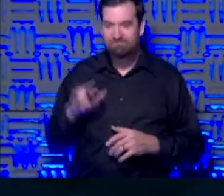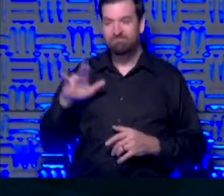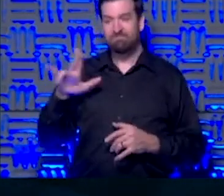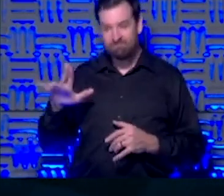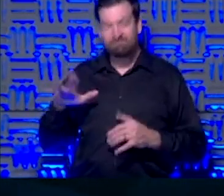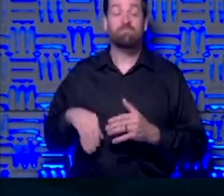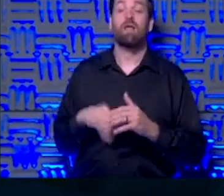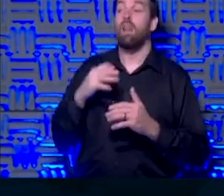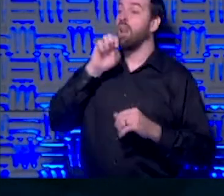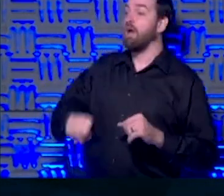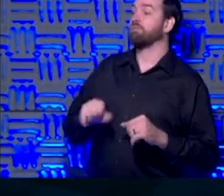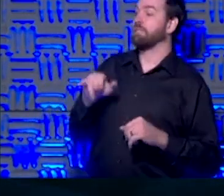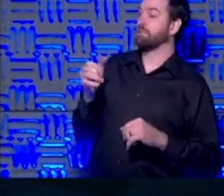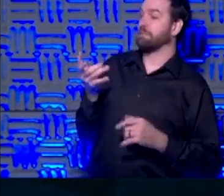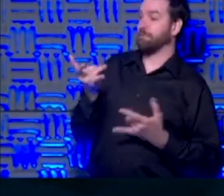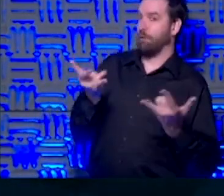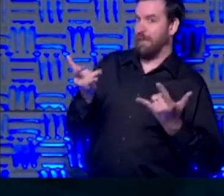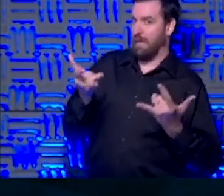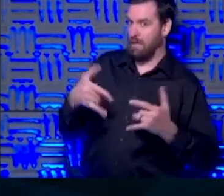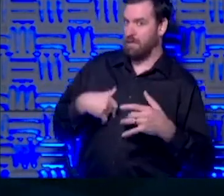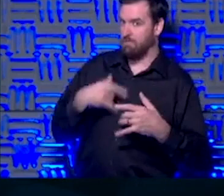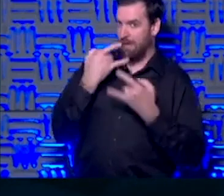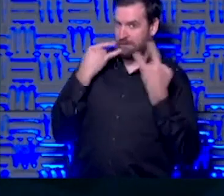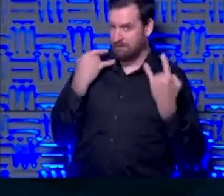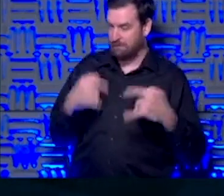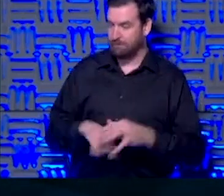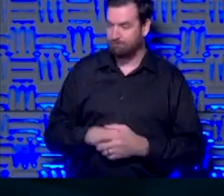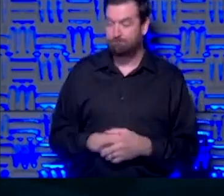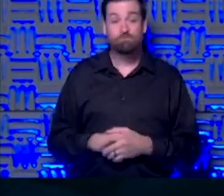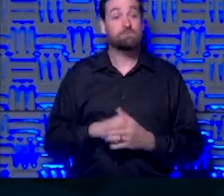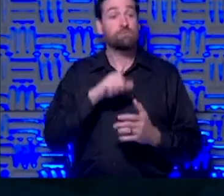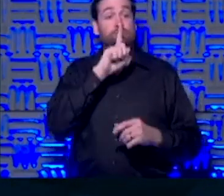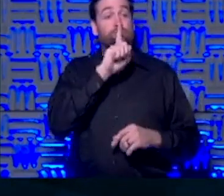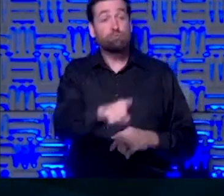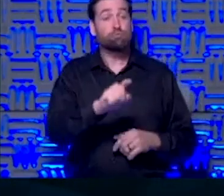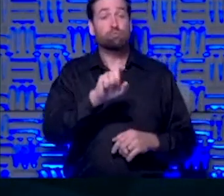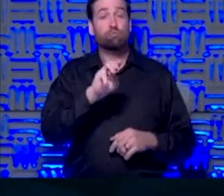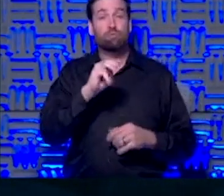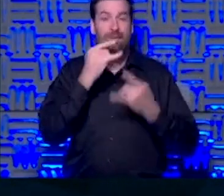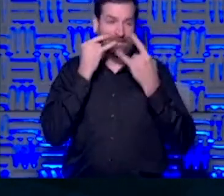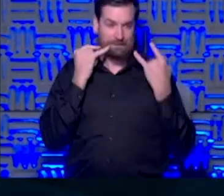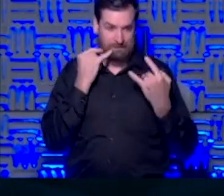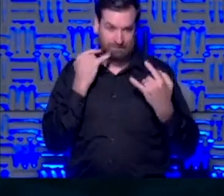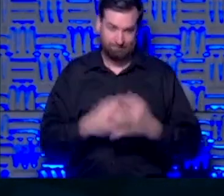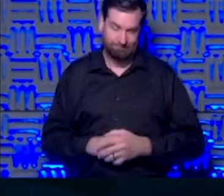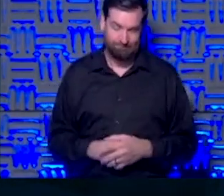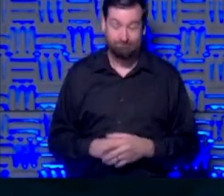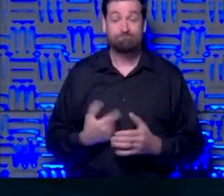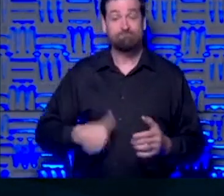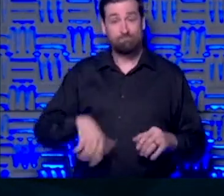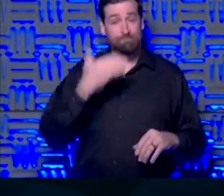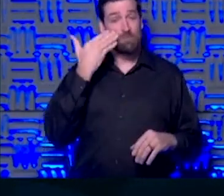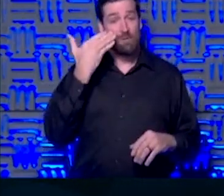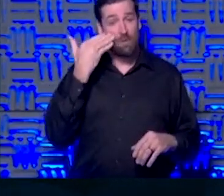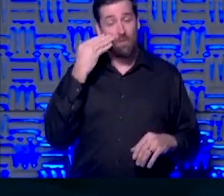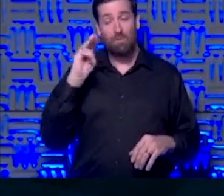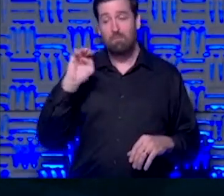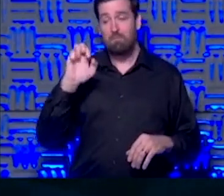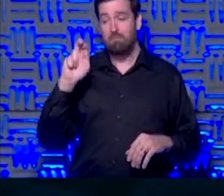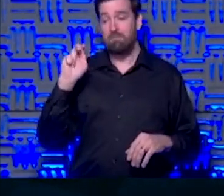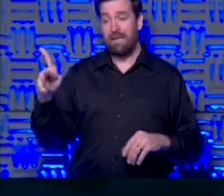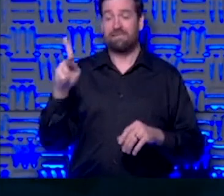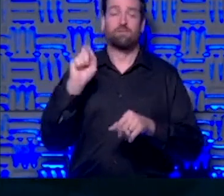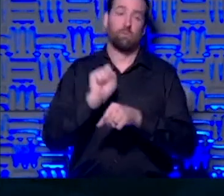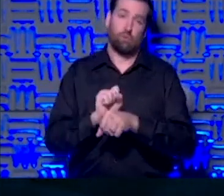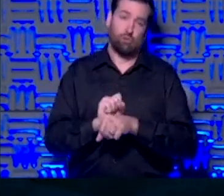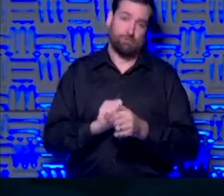new Spider-Man mask. He's a true hero wearing a mask, and here's how we know that. We know that masks work, and we got a